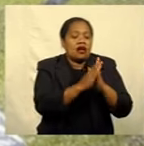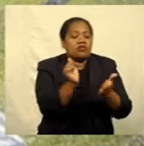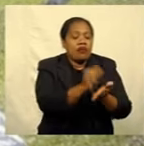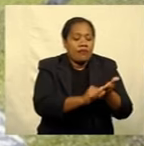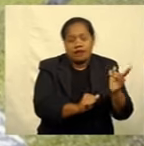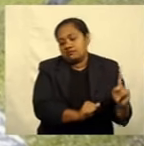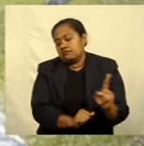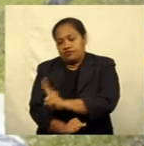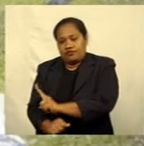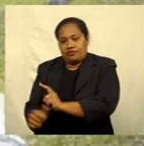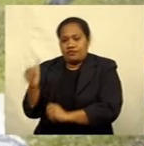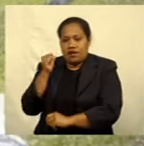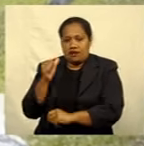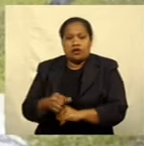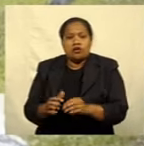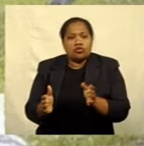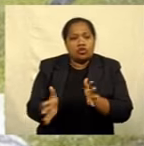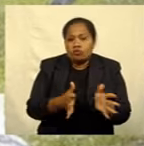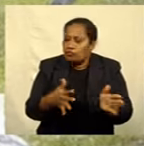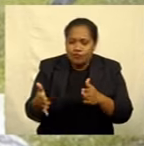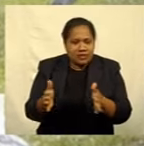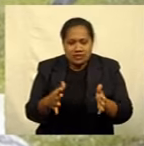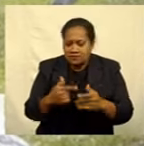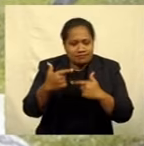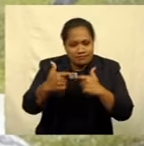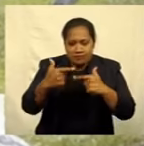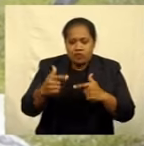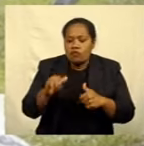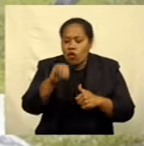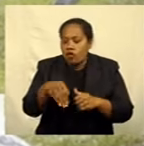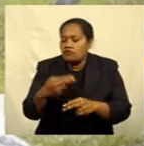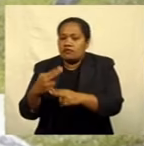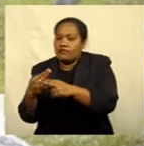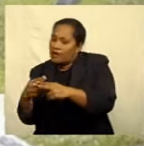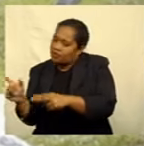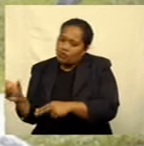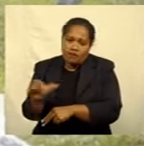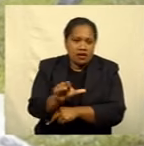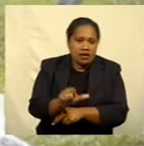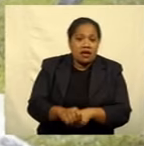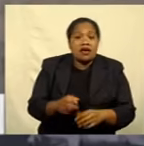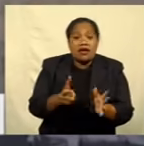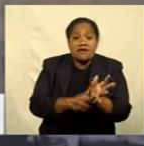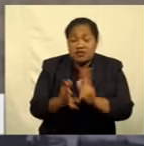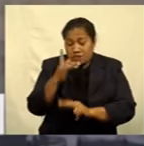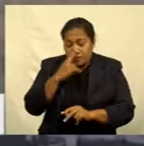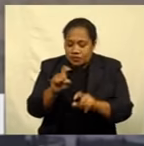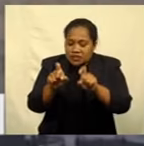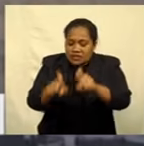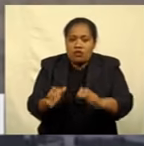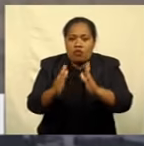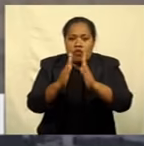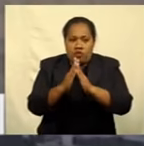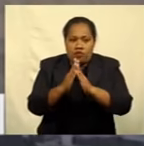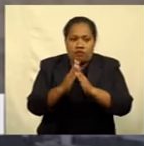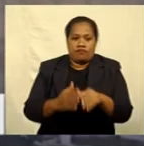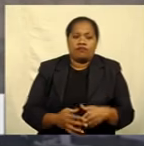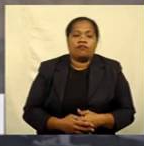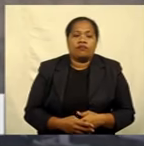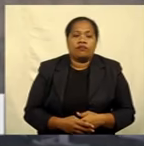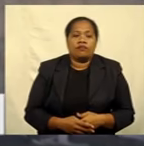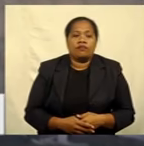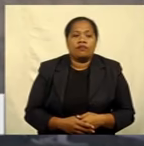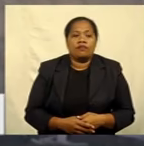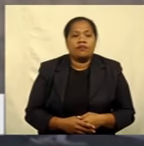Movements only limited from home to the farm and return, and villagers must remain indoors at all times, among others.